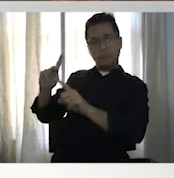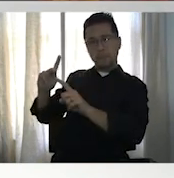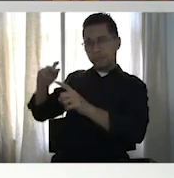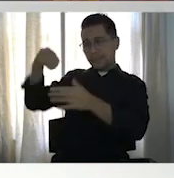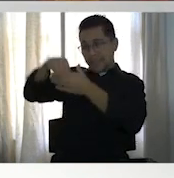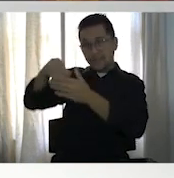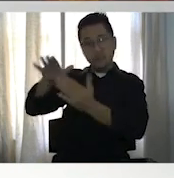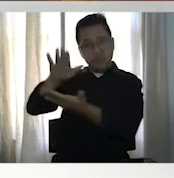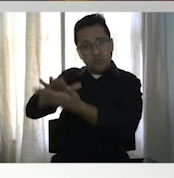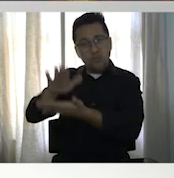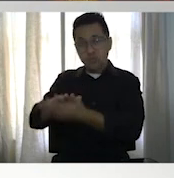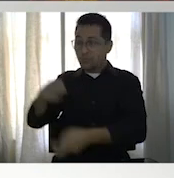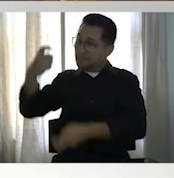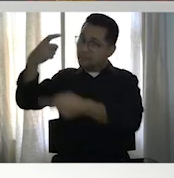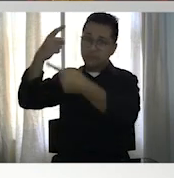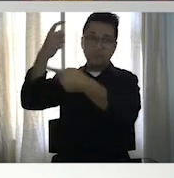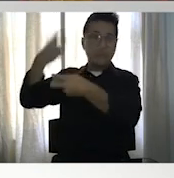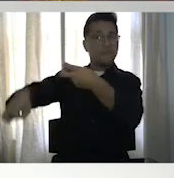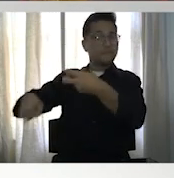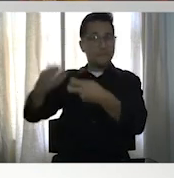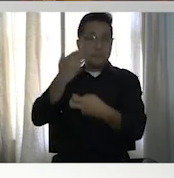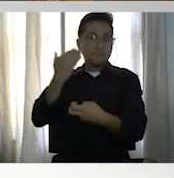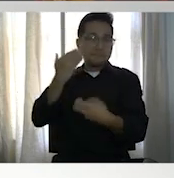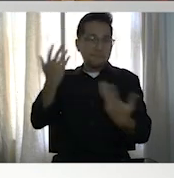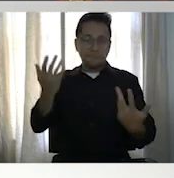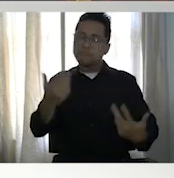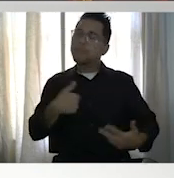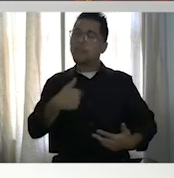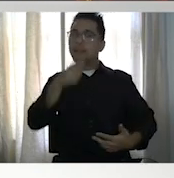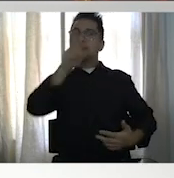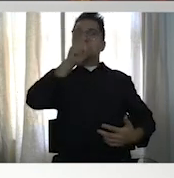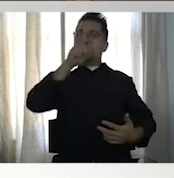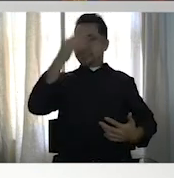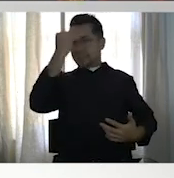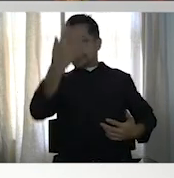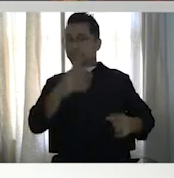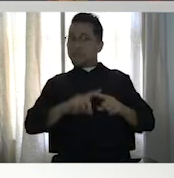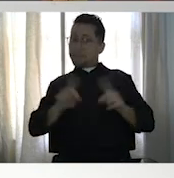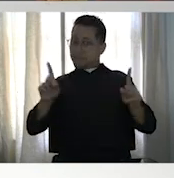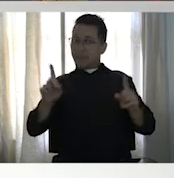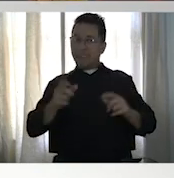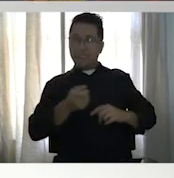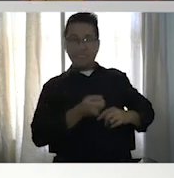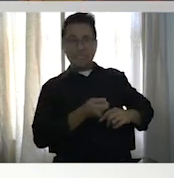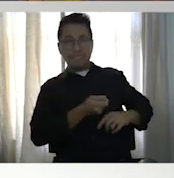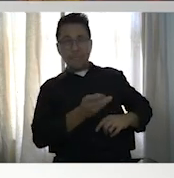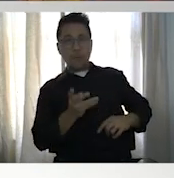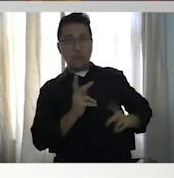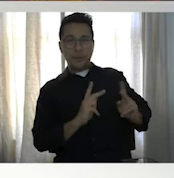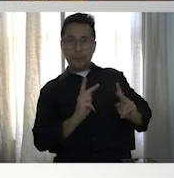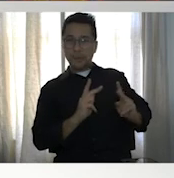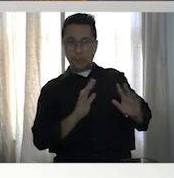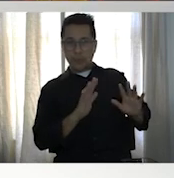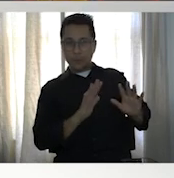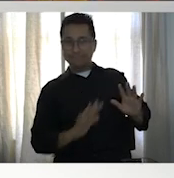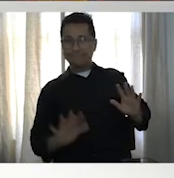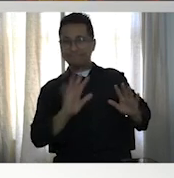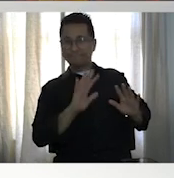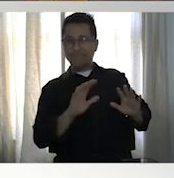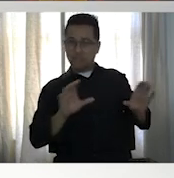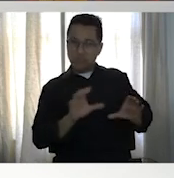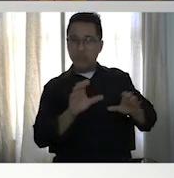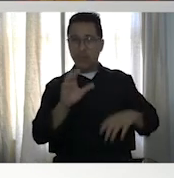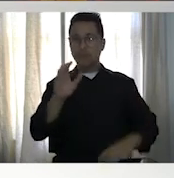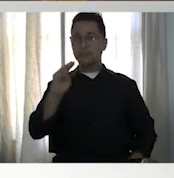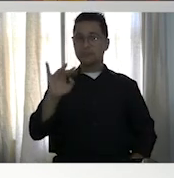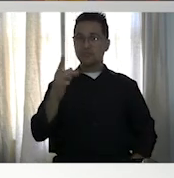schools. It's hard to do it. It's just hard. We didn't say this, but there are very few people doing Michelle